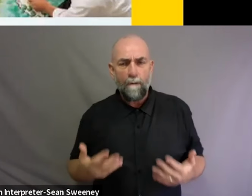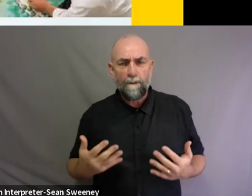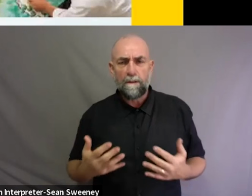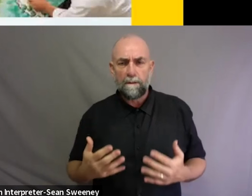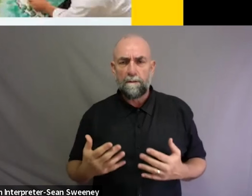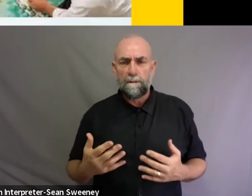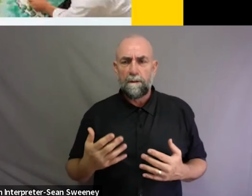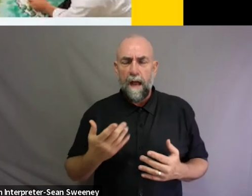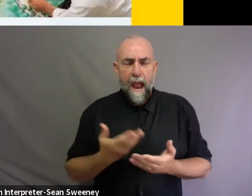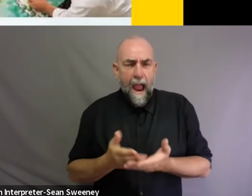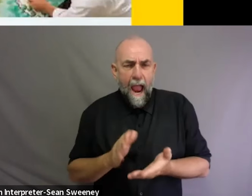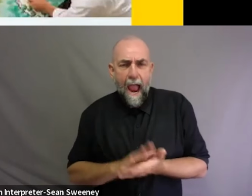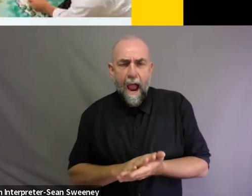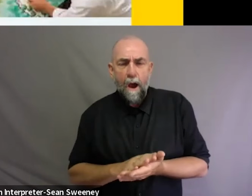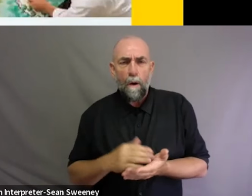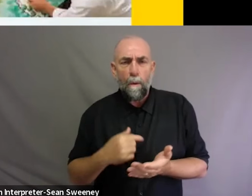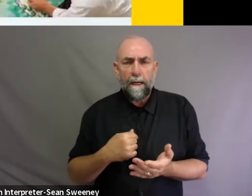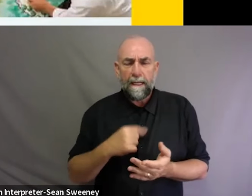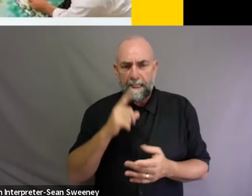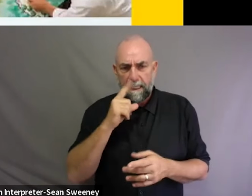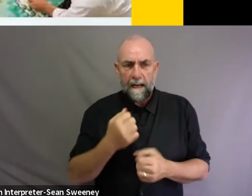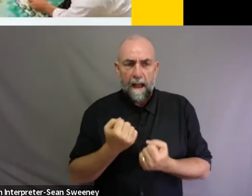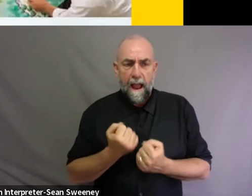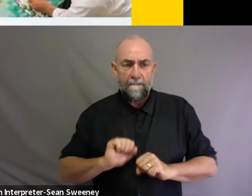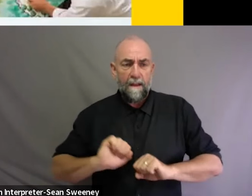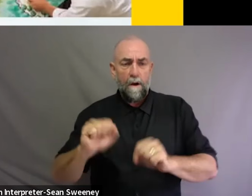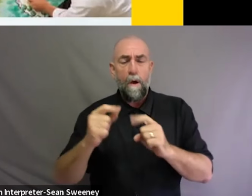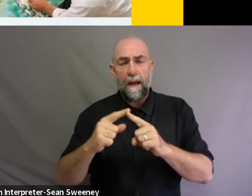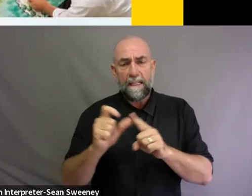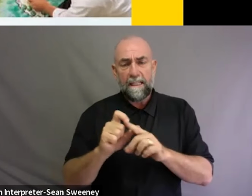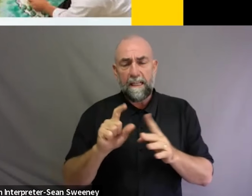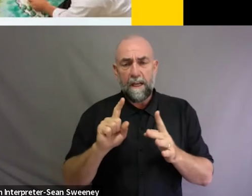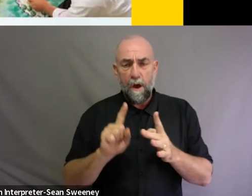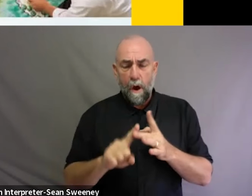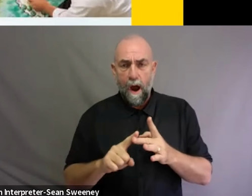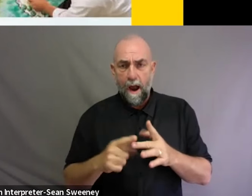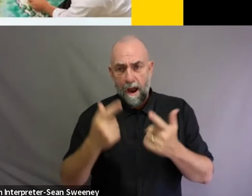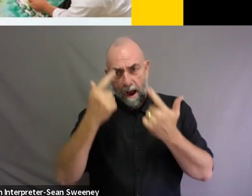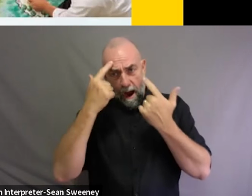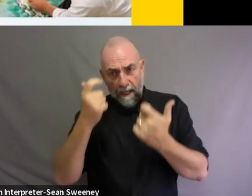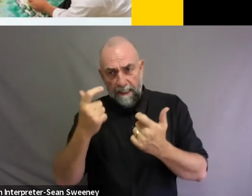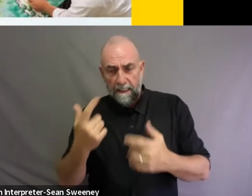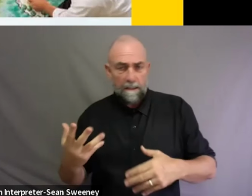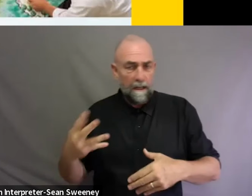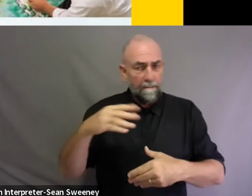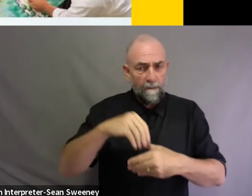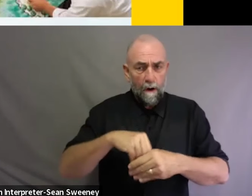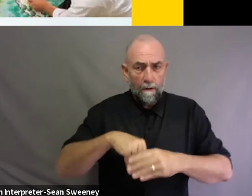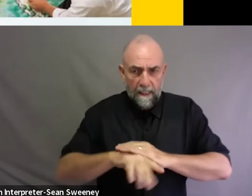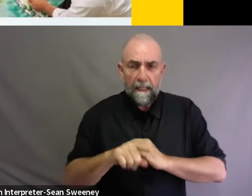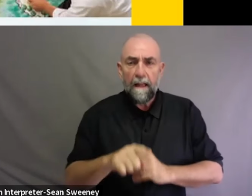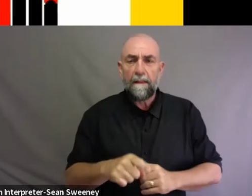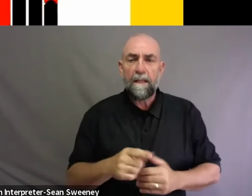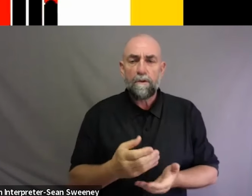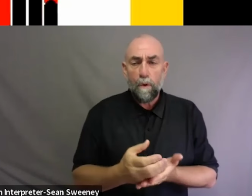about how do we bring some of these EDI principles into these courses through, if you go to the next